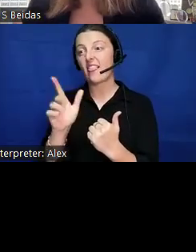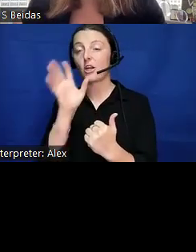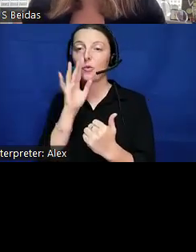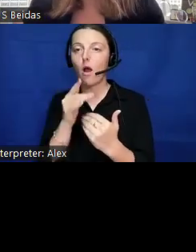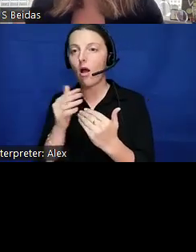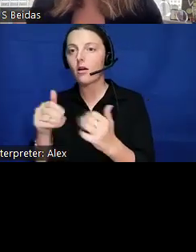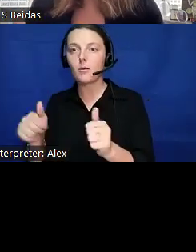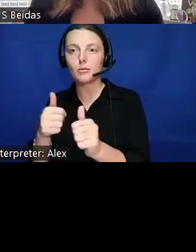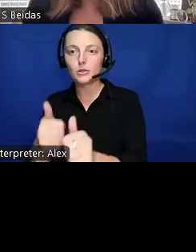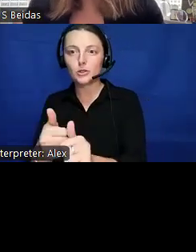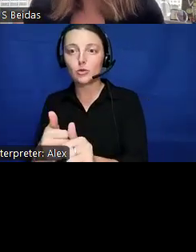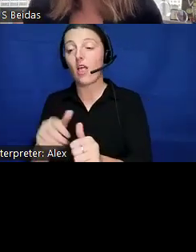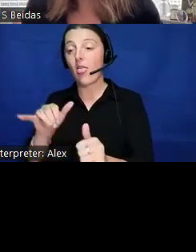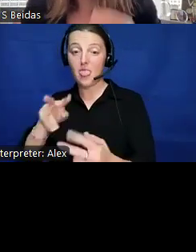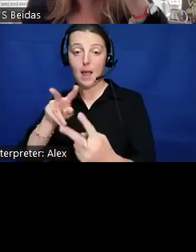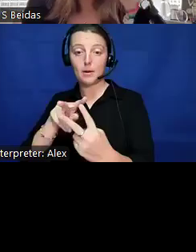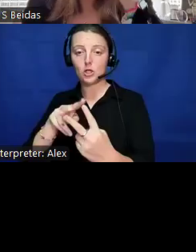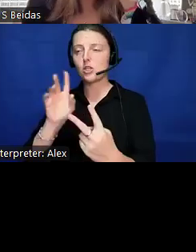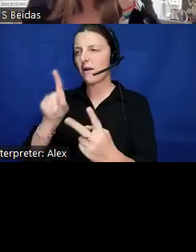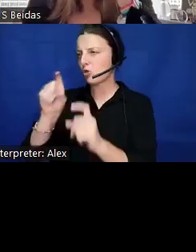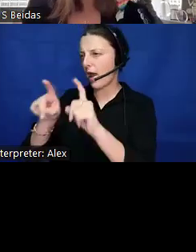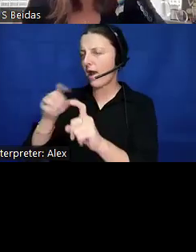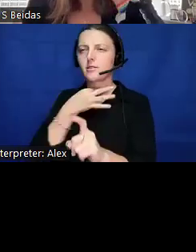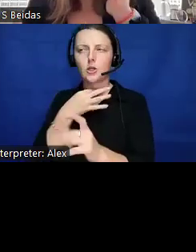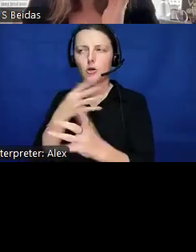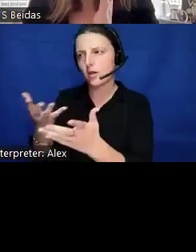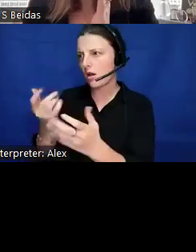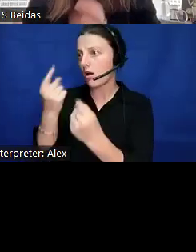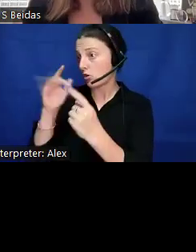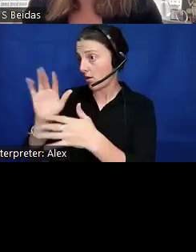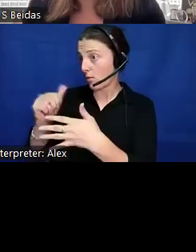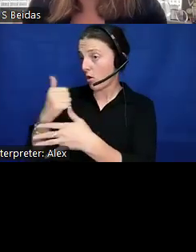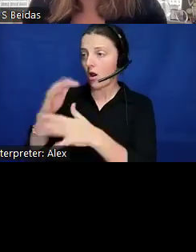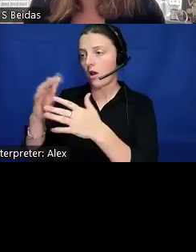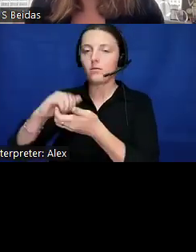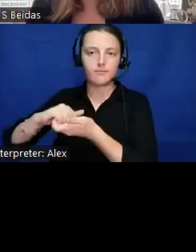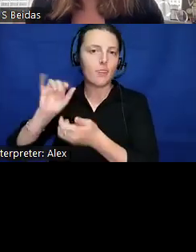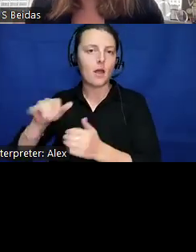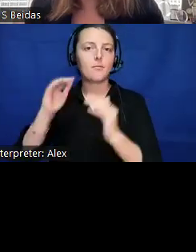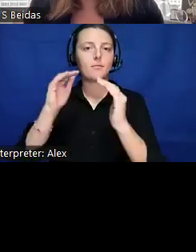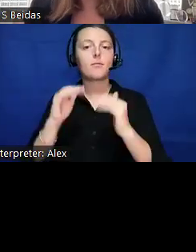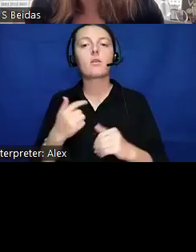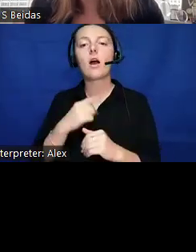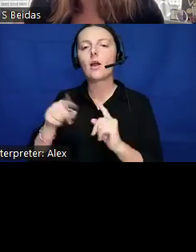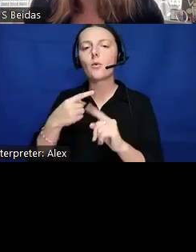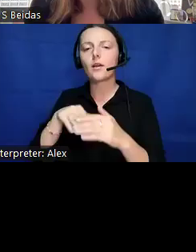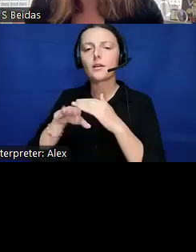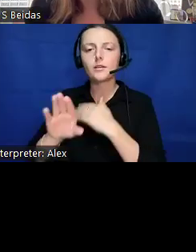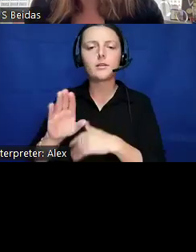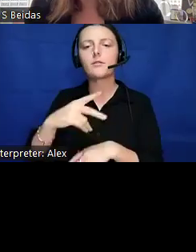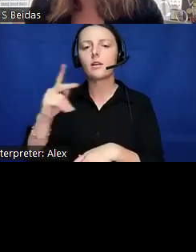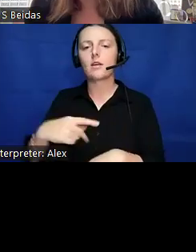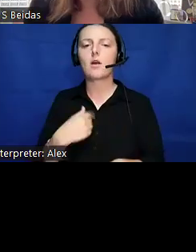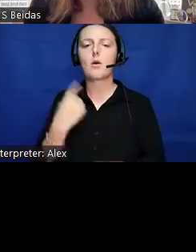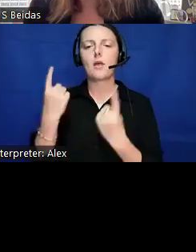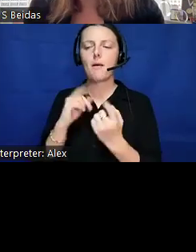needs to be guided by that partnership. So I went into that relationship in the city of Philadelphia really thinking about how we support